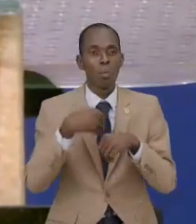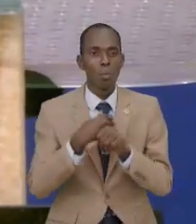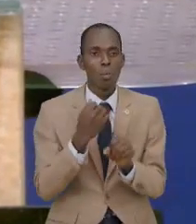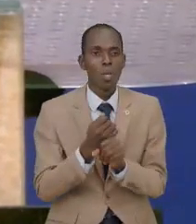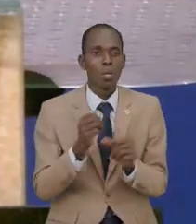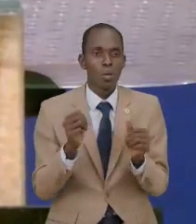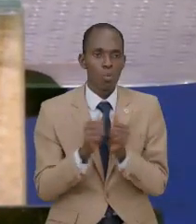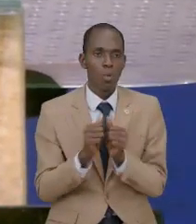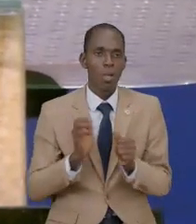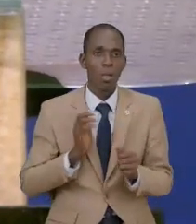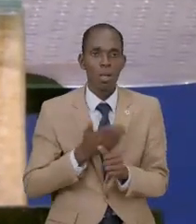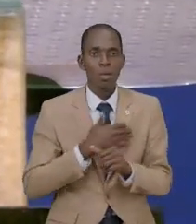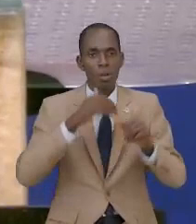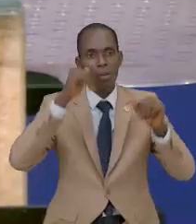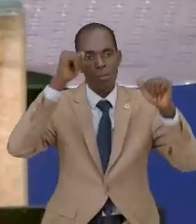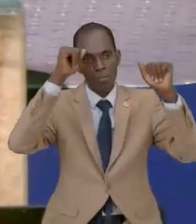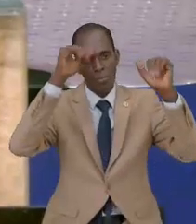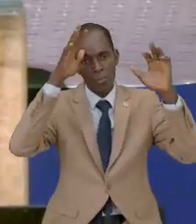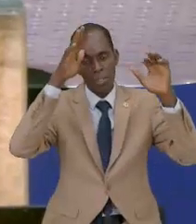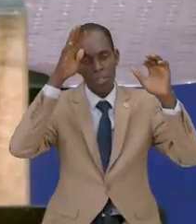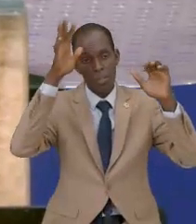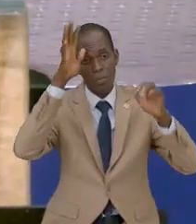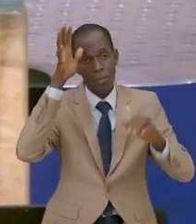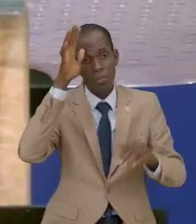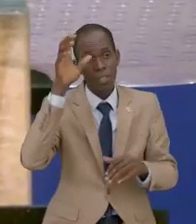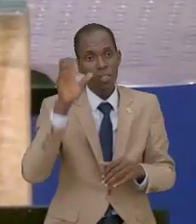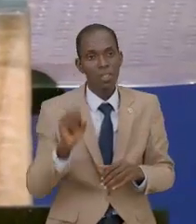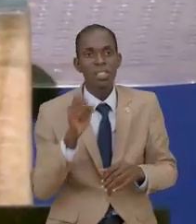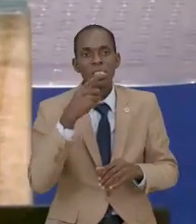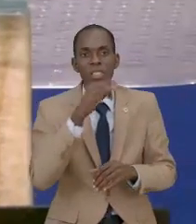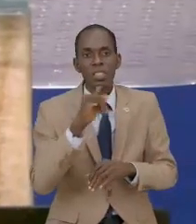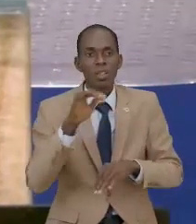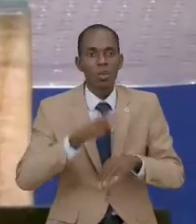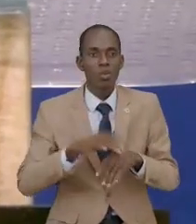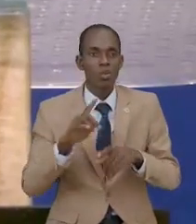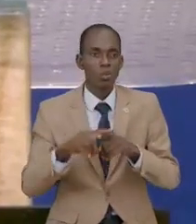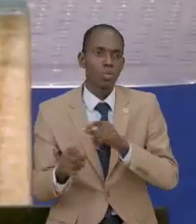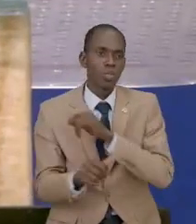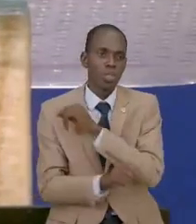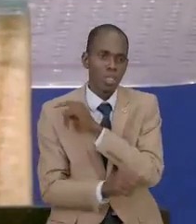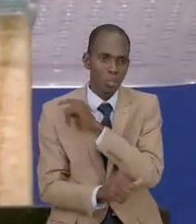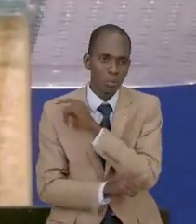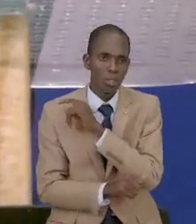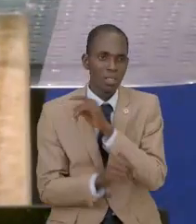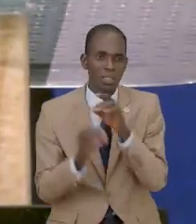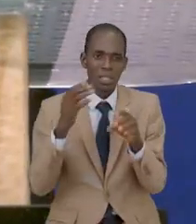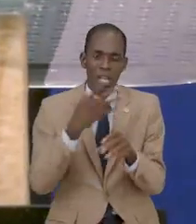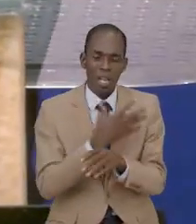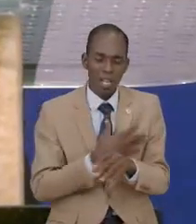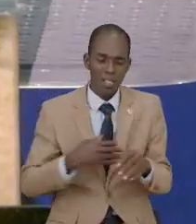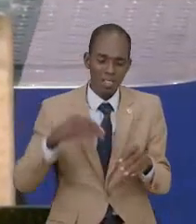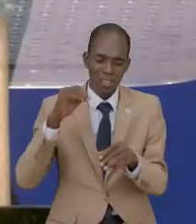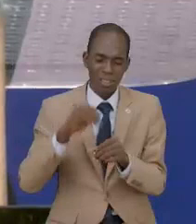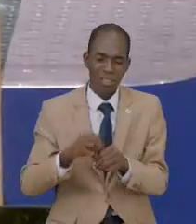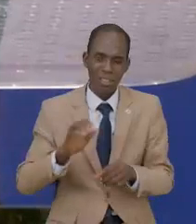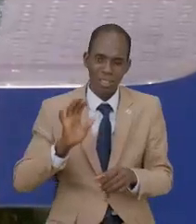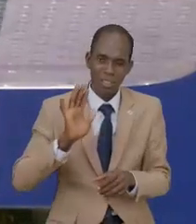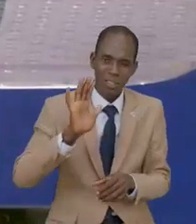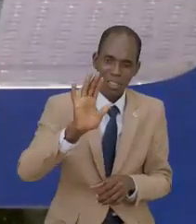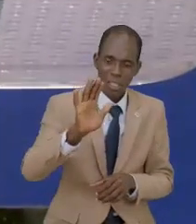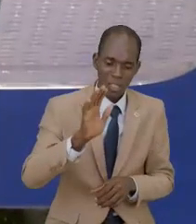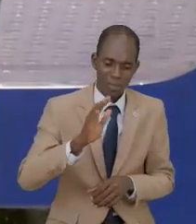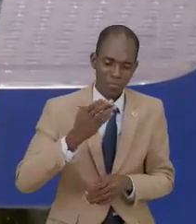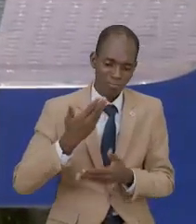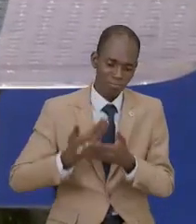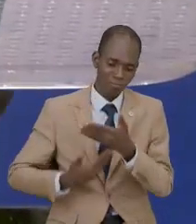our fathers, saying unto Abraham, in thy seed.